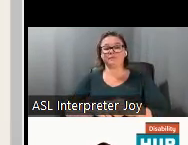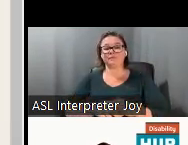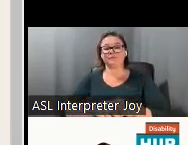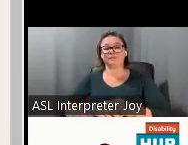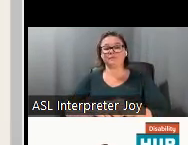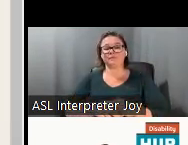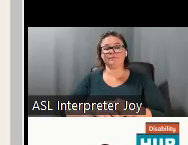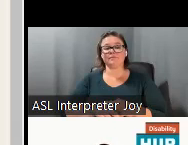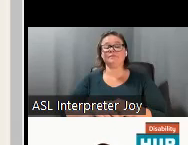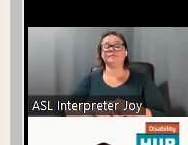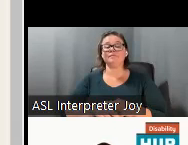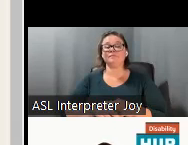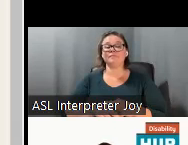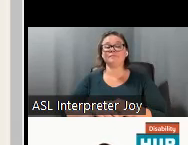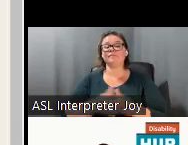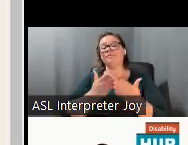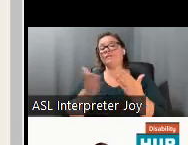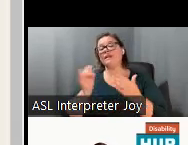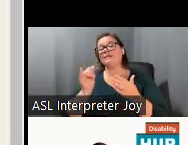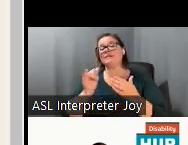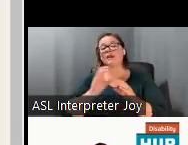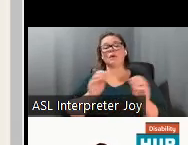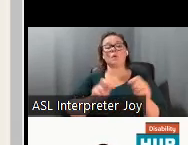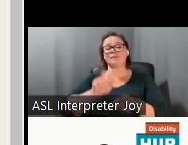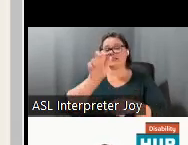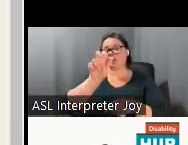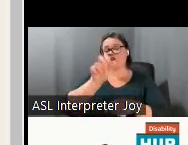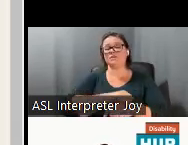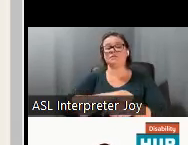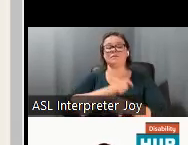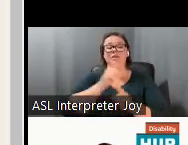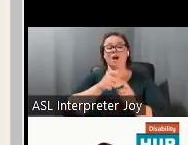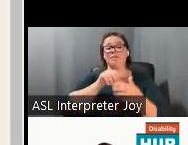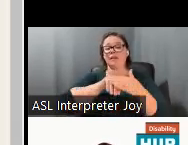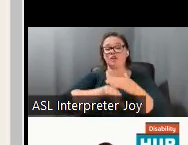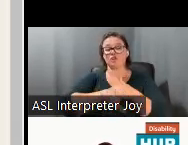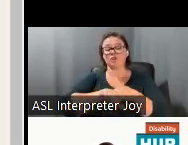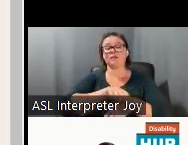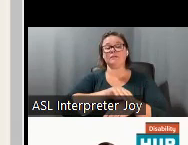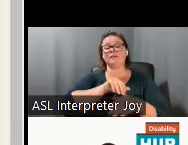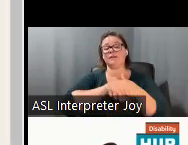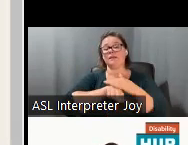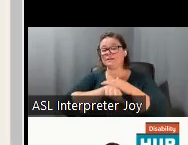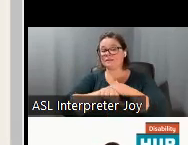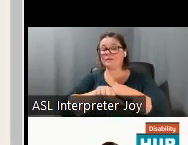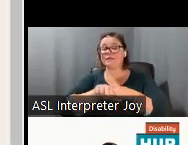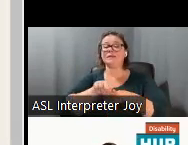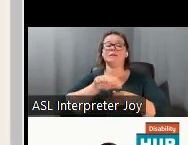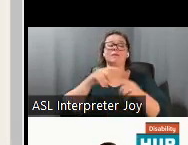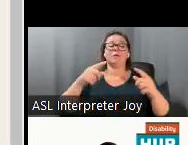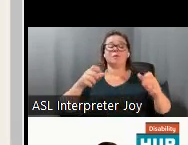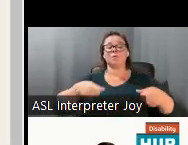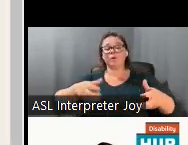These are things like no stairs, automatic entry, accessibility, wheelchair